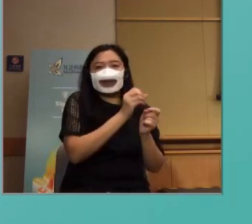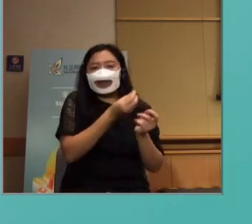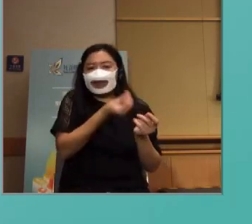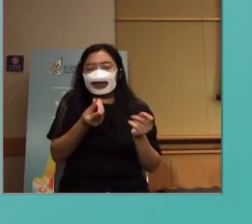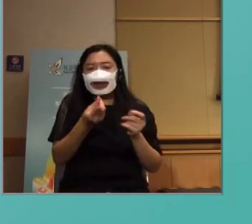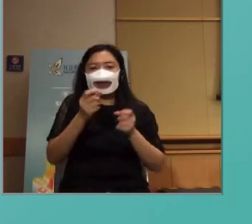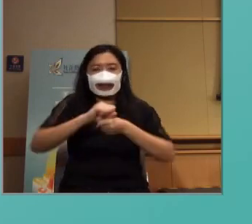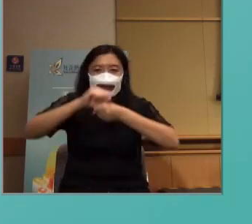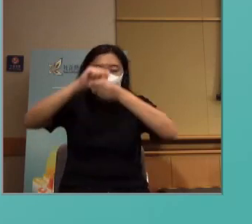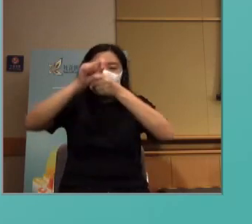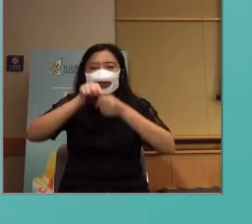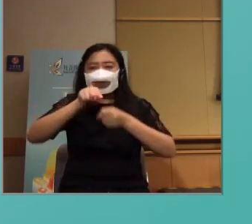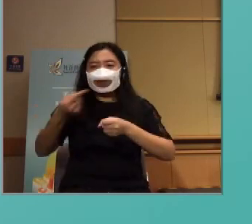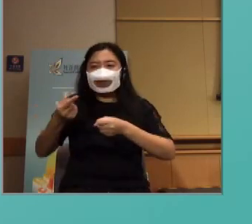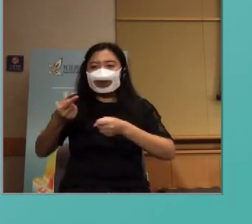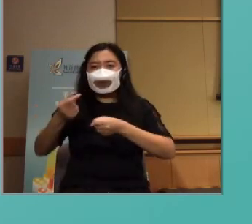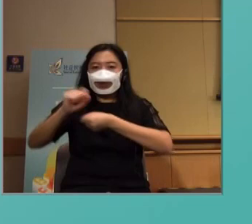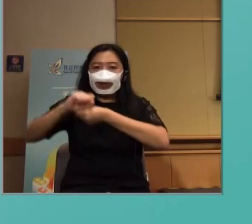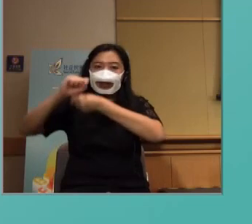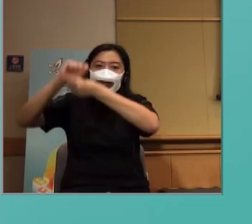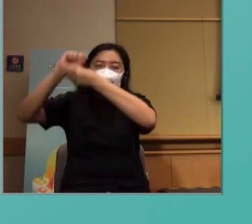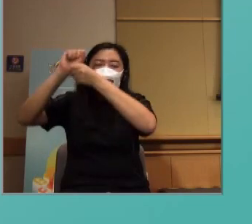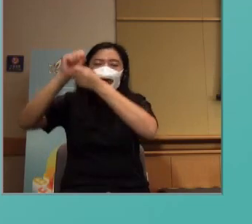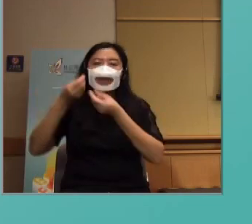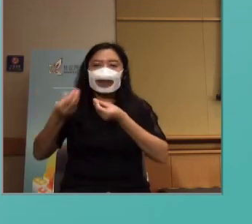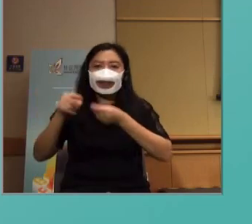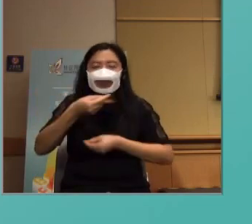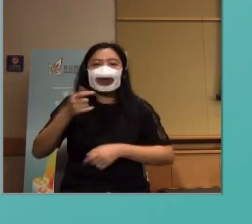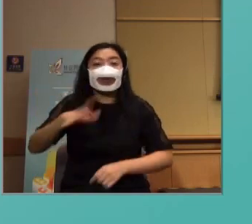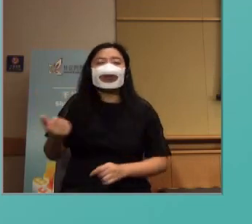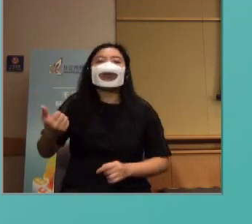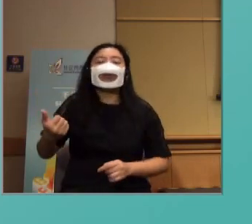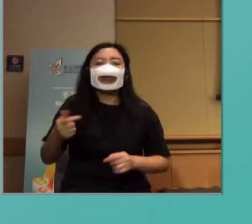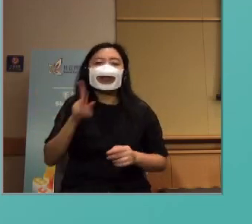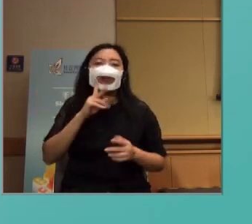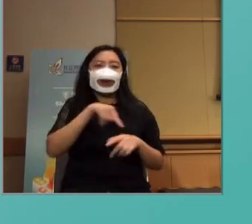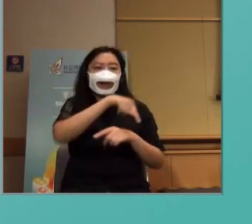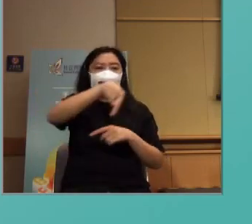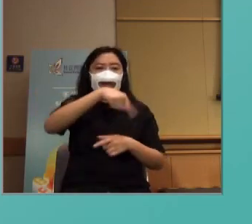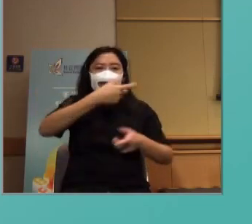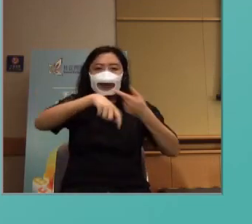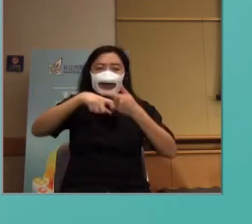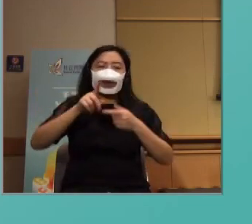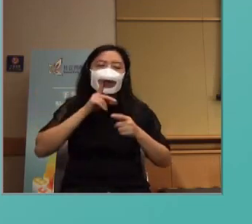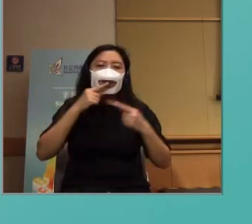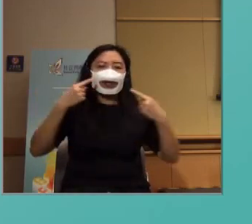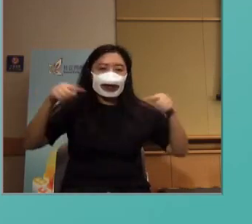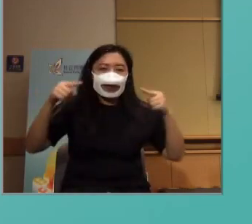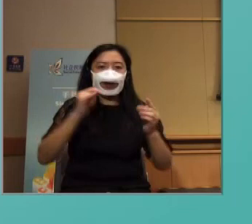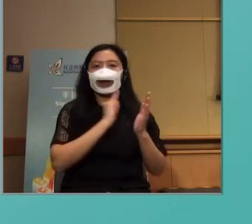wants it to um, create cultural value for music, art, videos and movies, hopefully